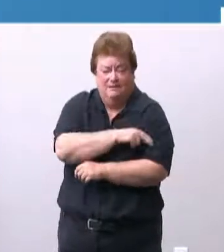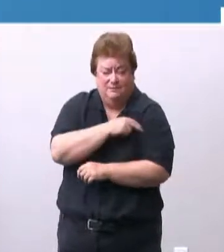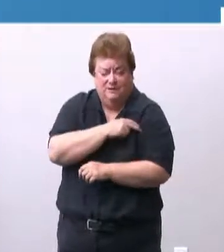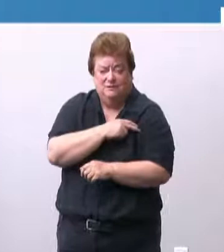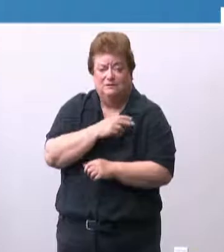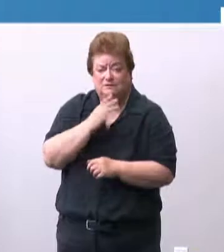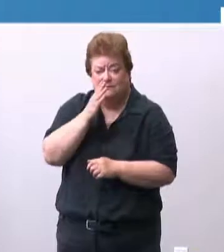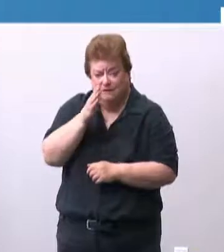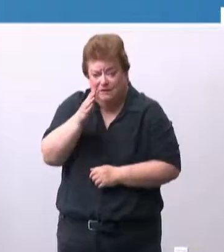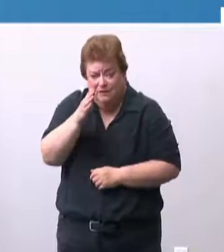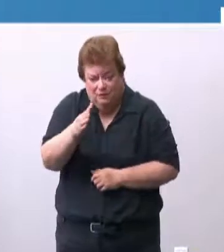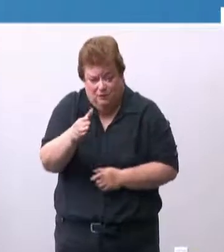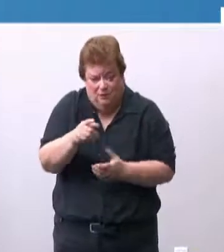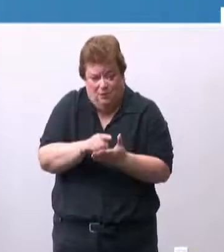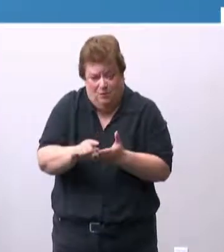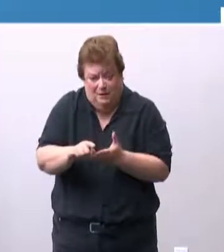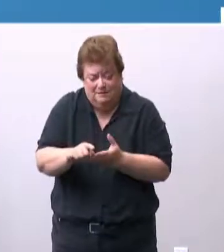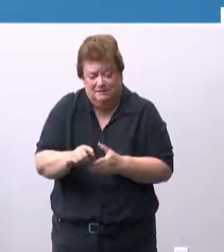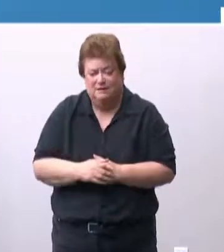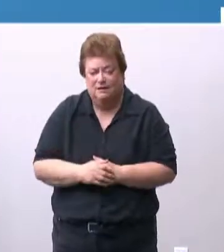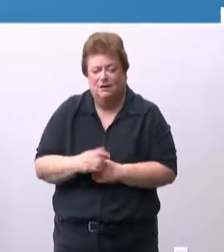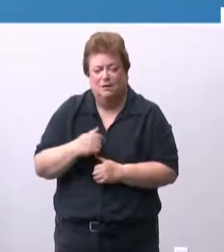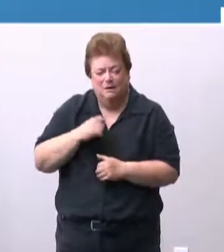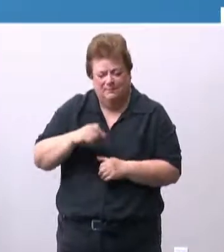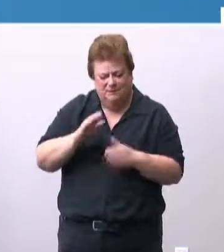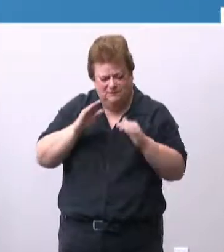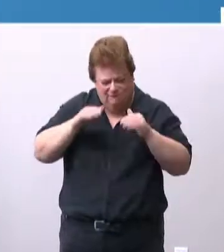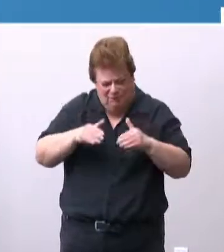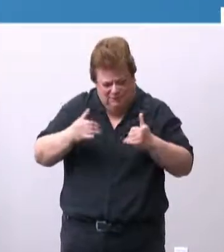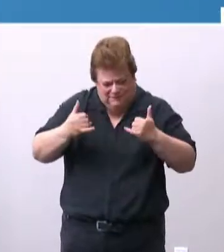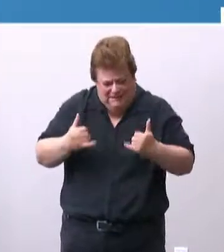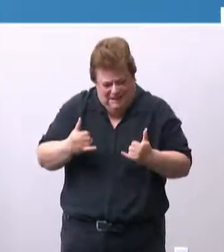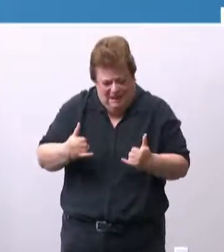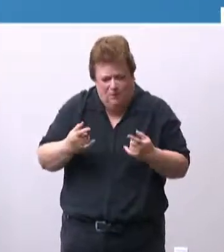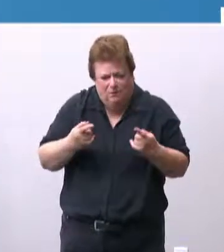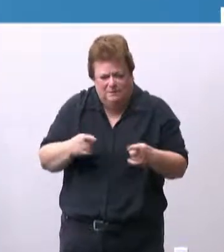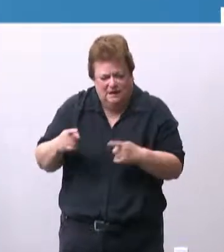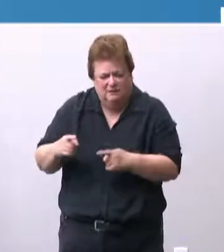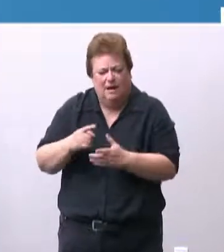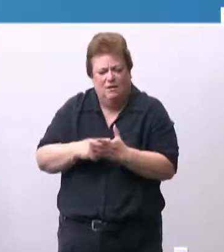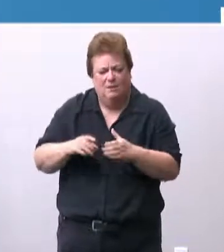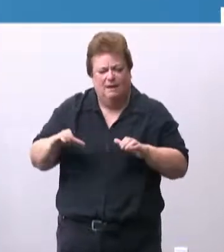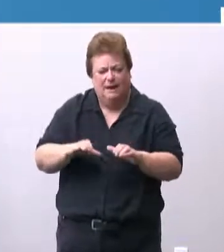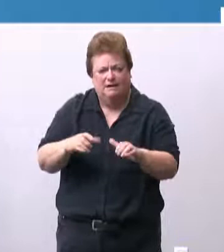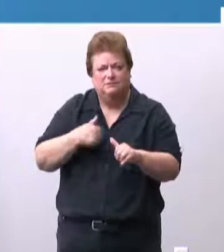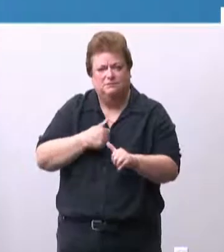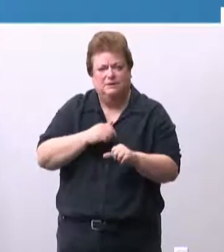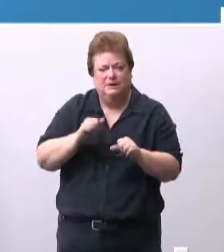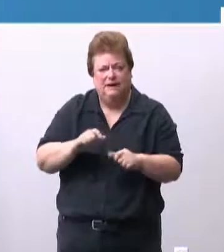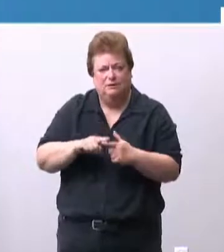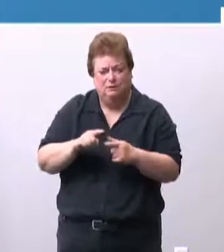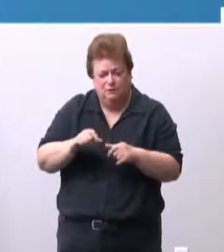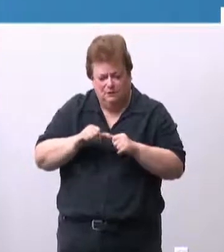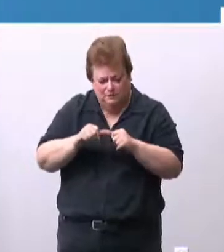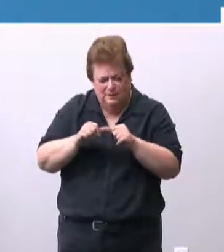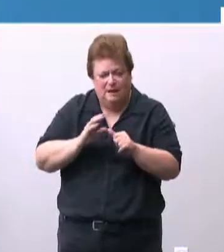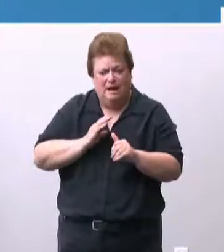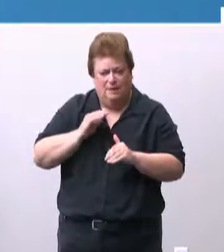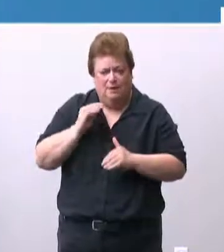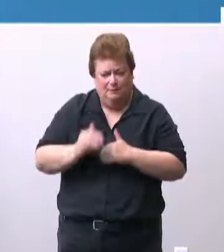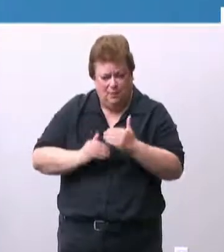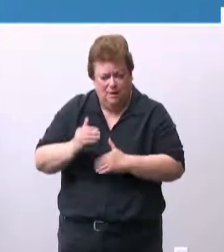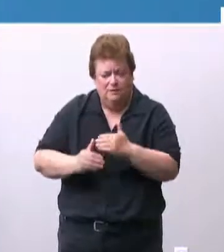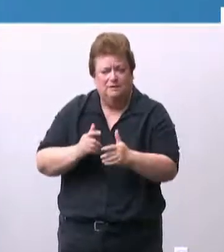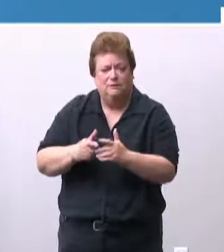It's critical that we stay focused on the here and now and on the actions we need to take to make continued progress on our pathway out of